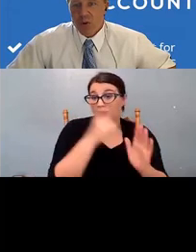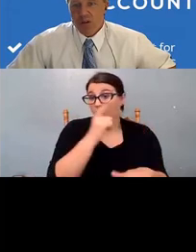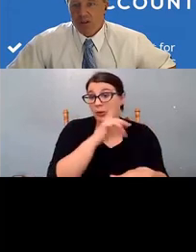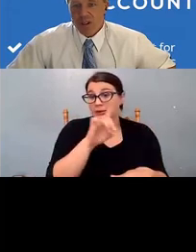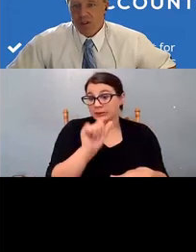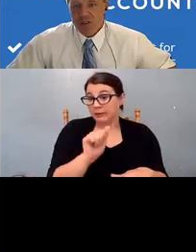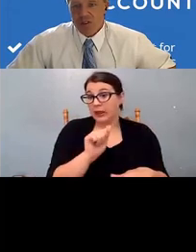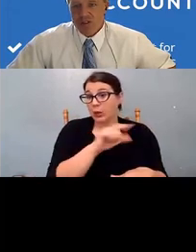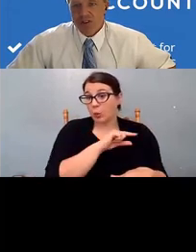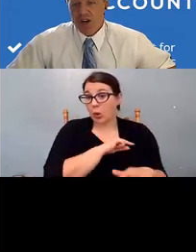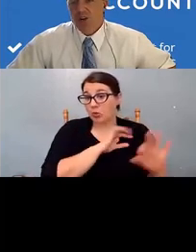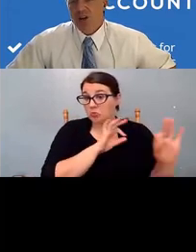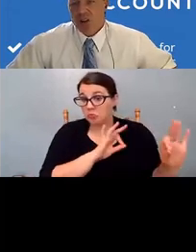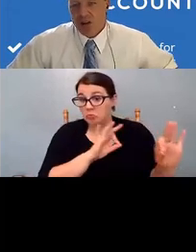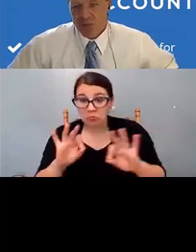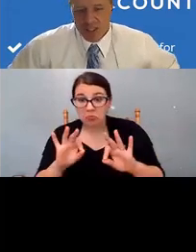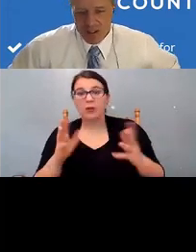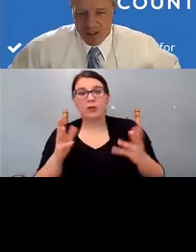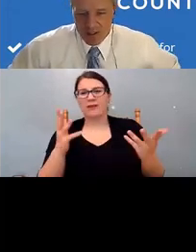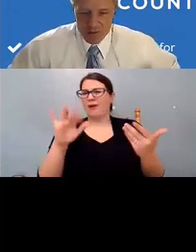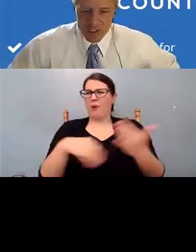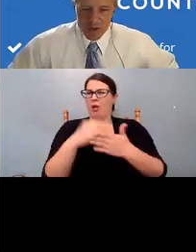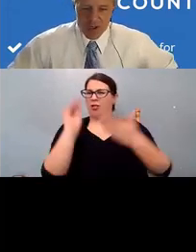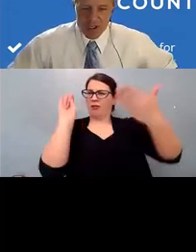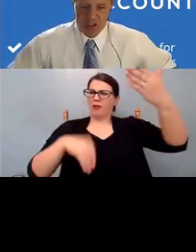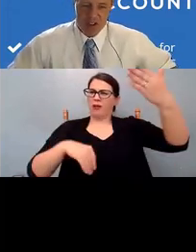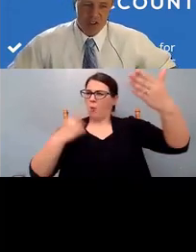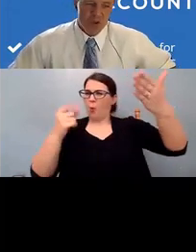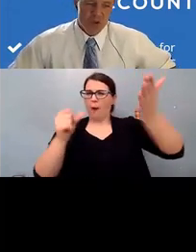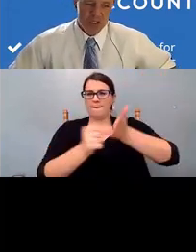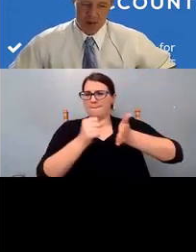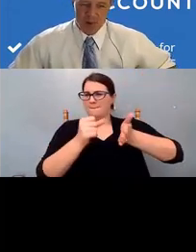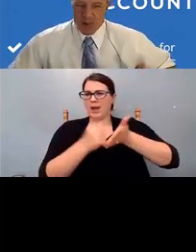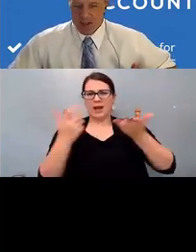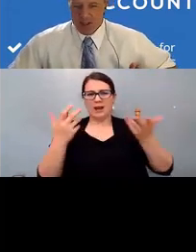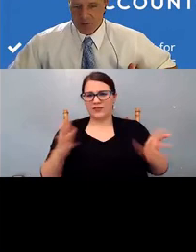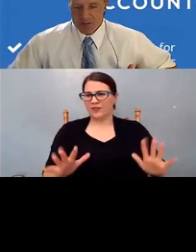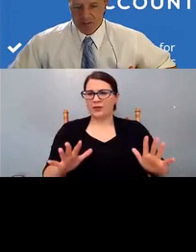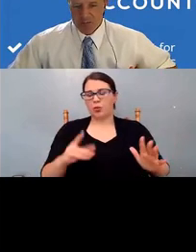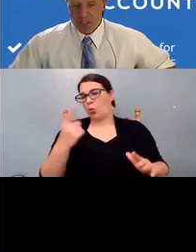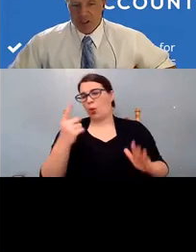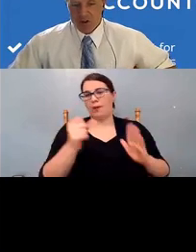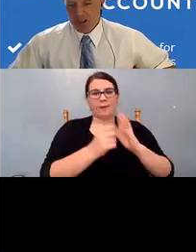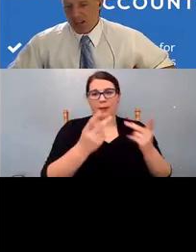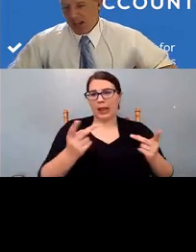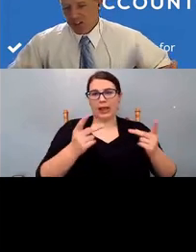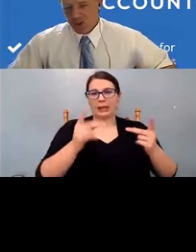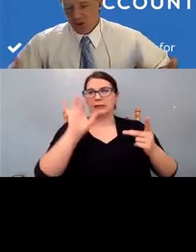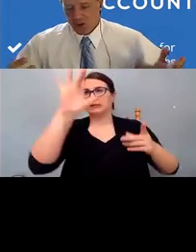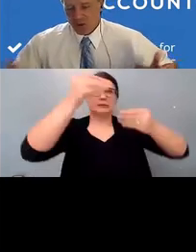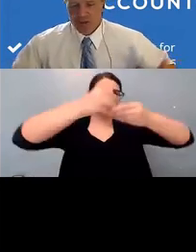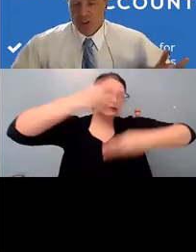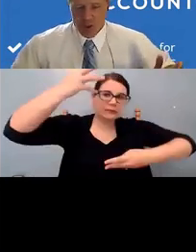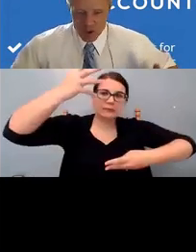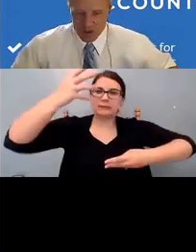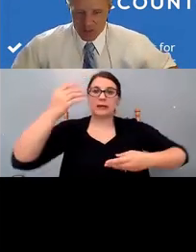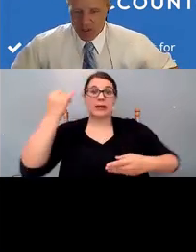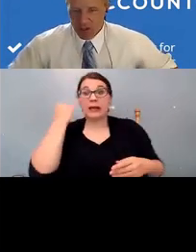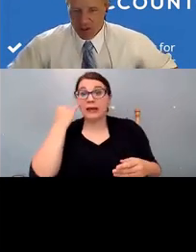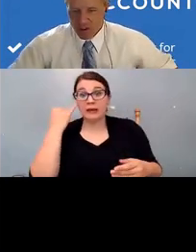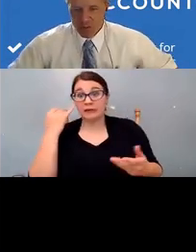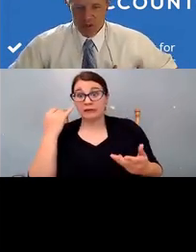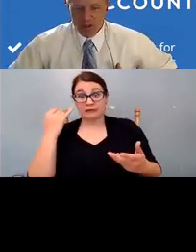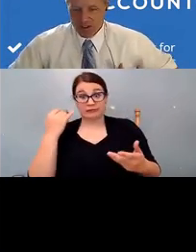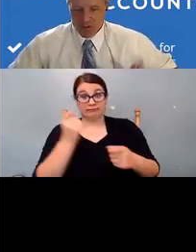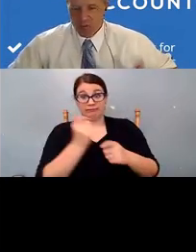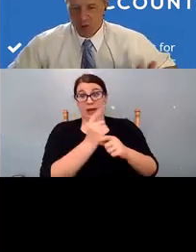the report. And it's just, how great would that be to be going into, an annual review and be